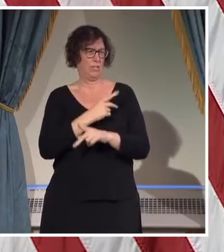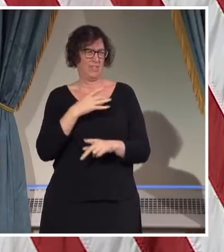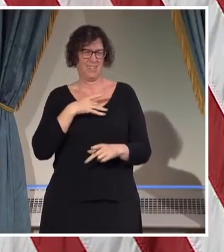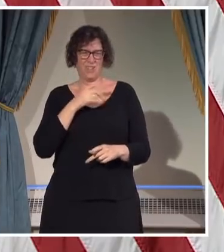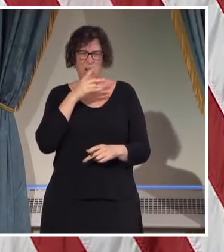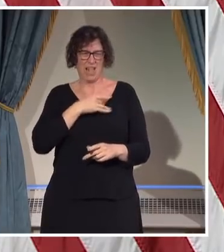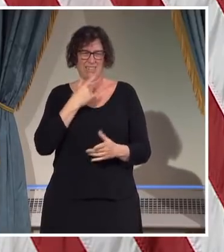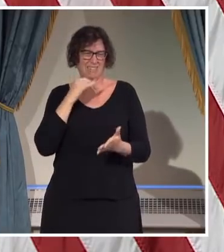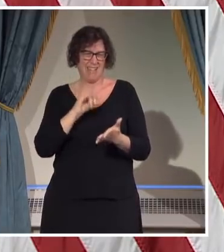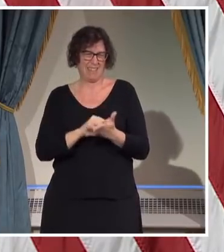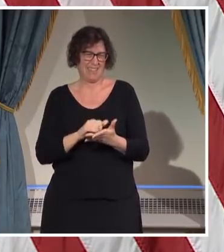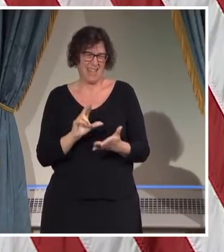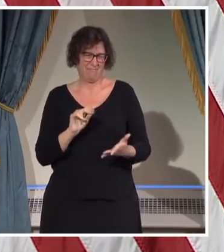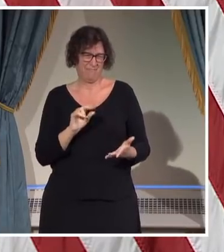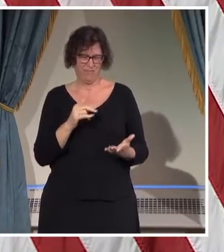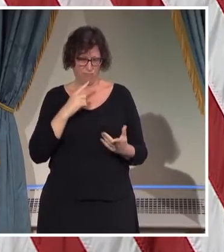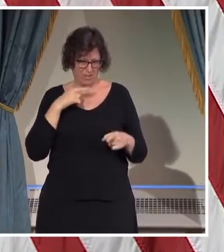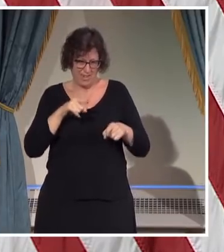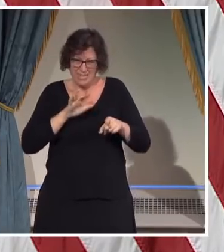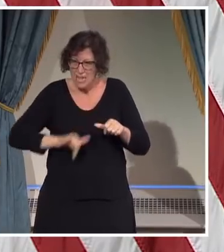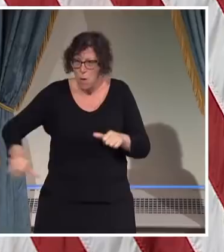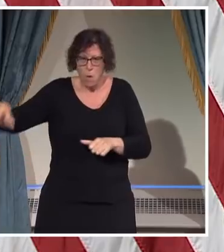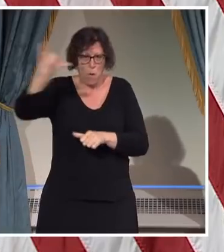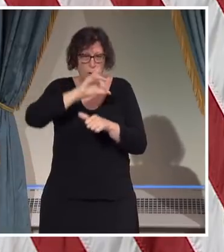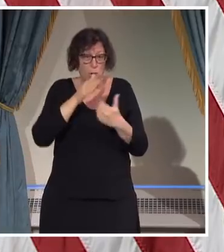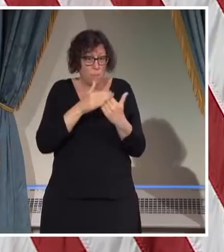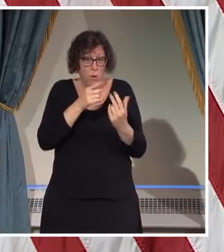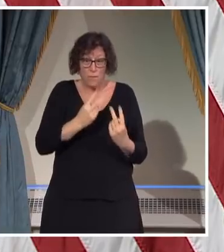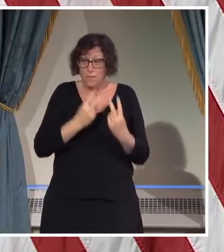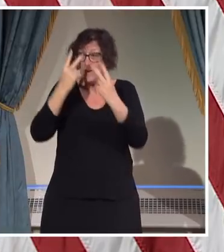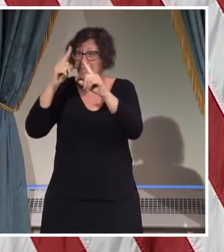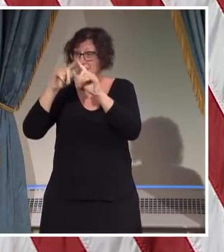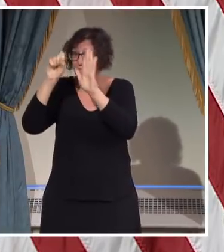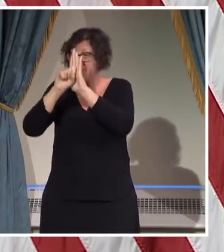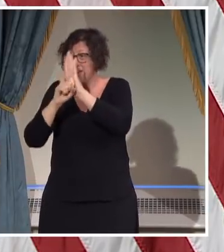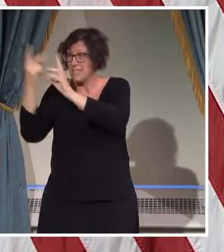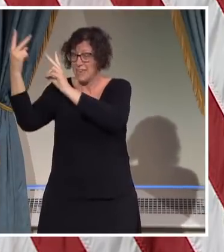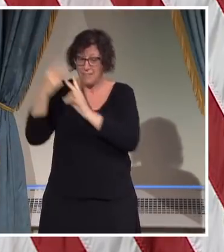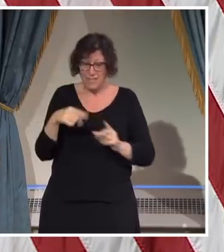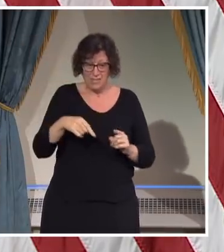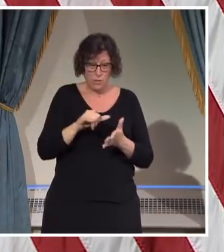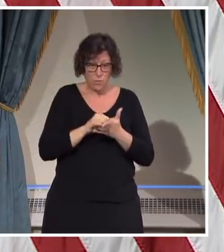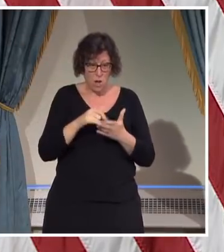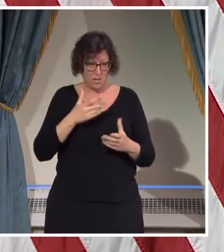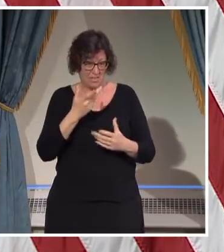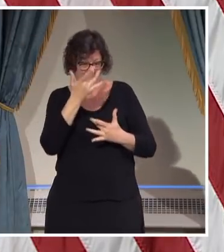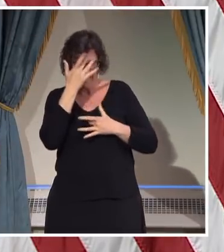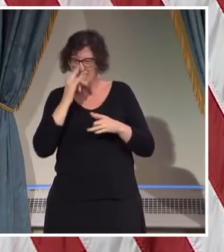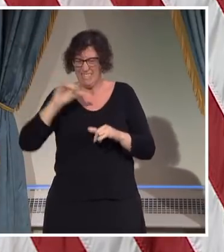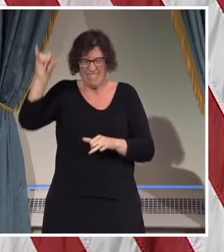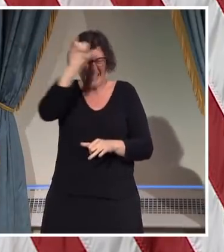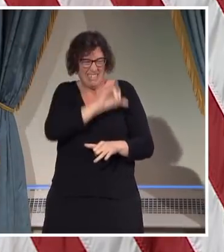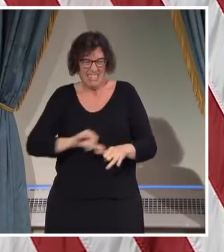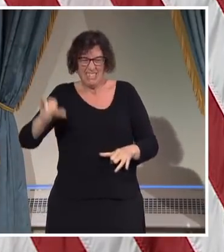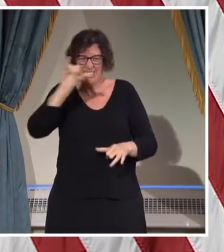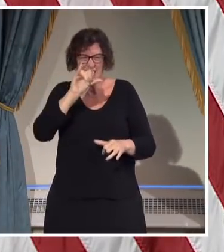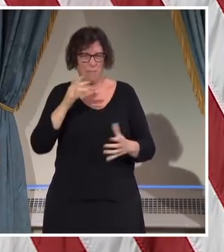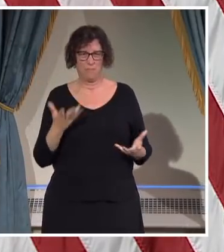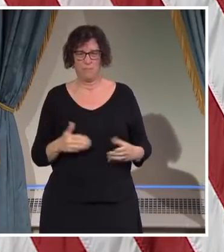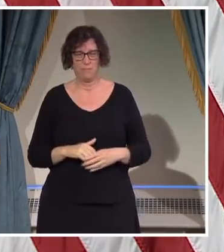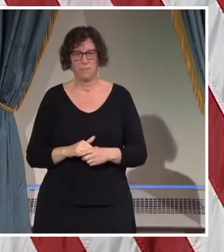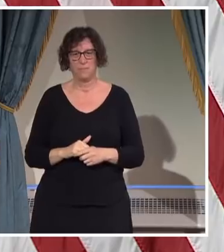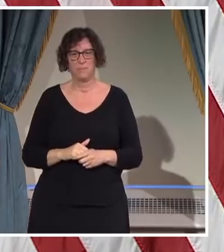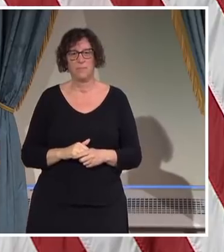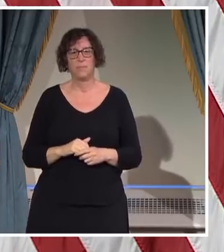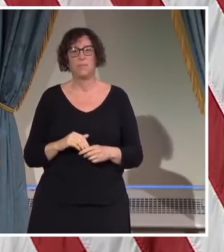spread. People need to be smart individually. Anyone who's symptomatic needs to